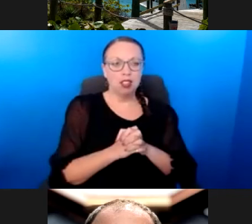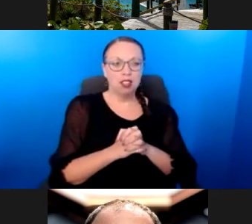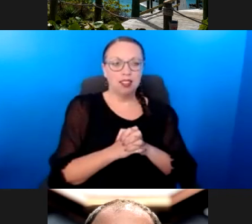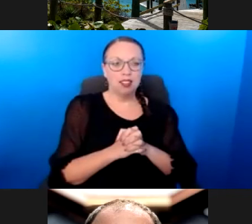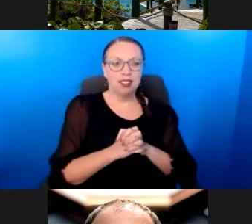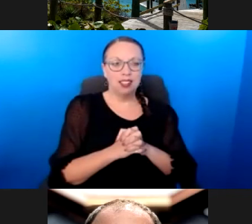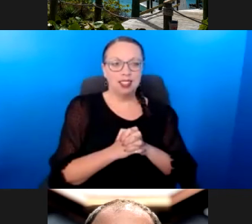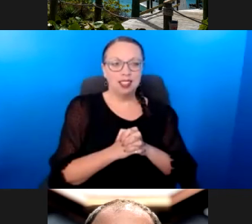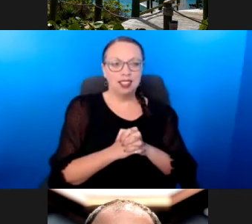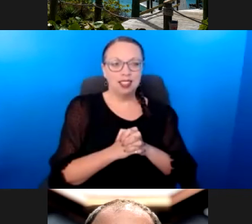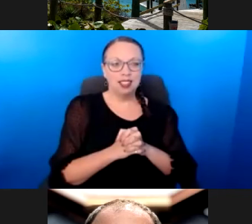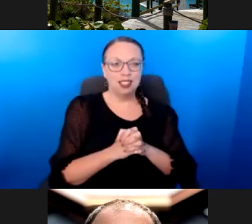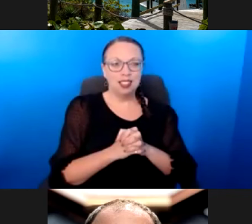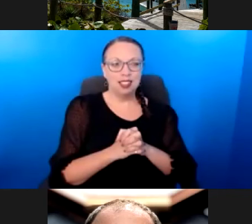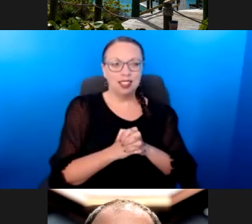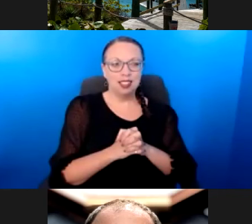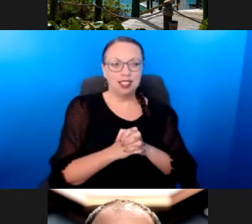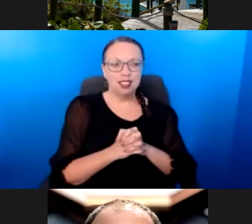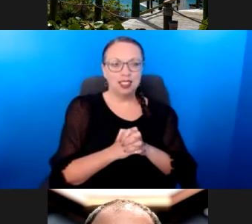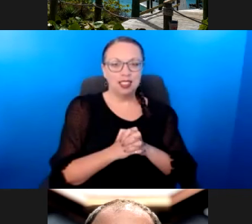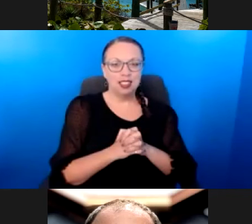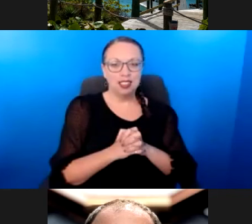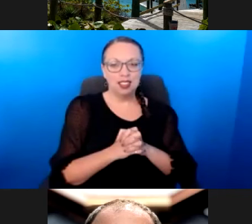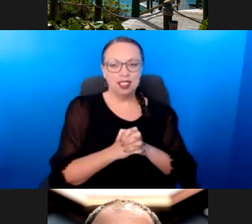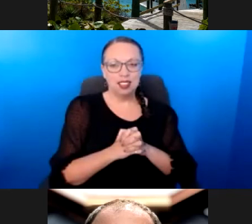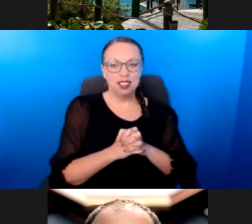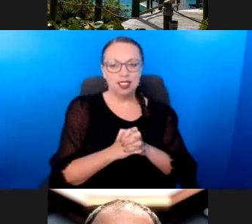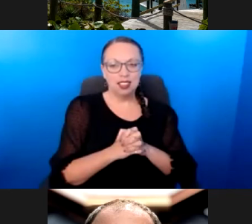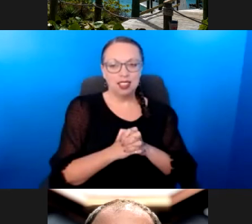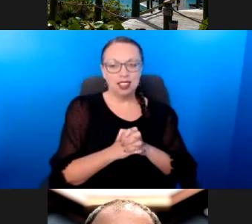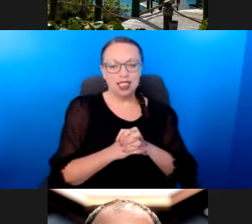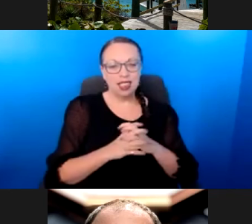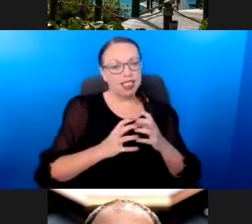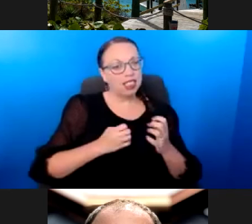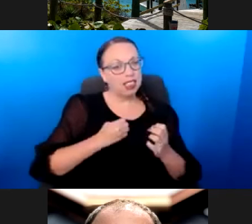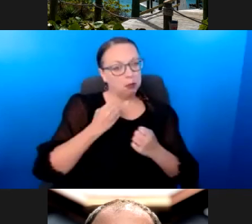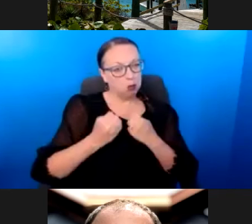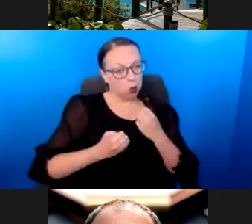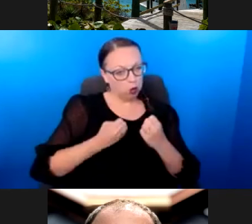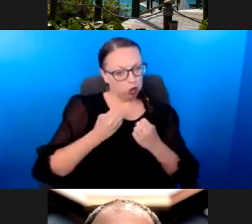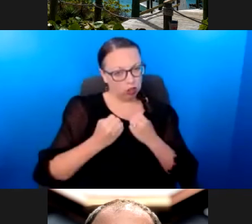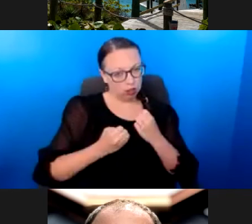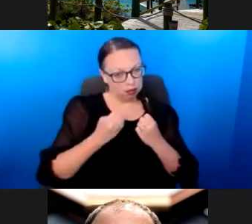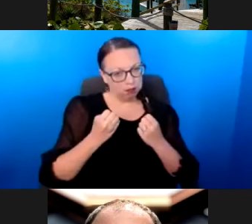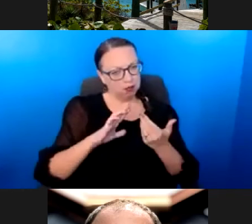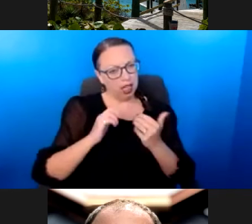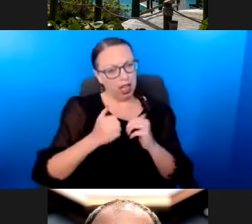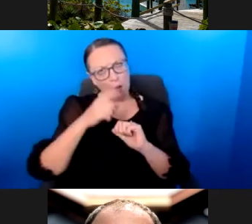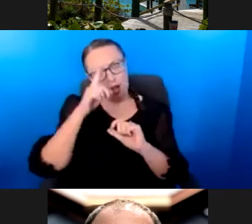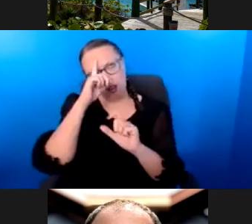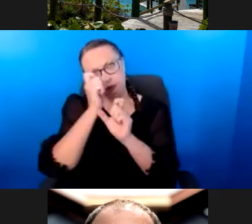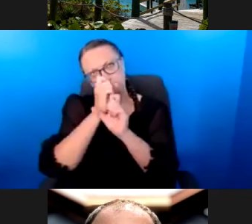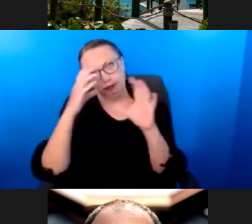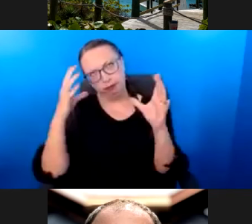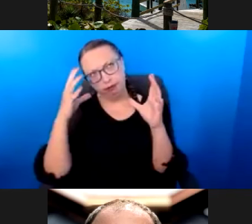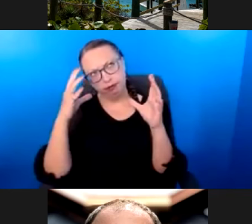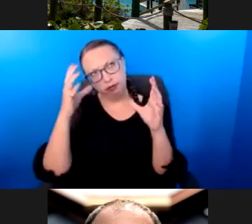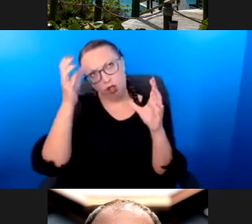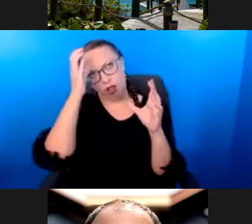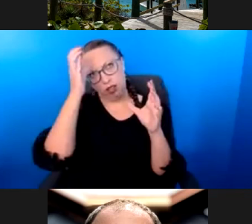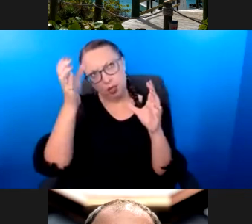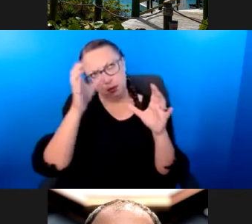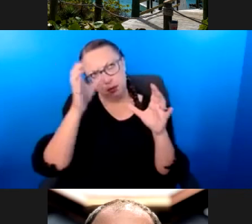say that it's so emotion, the way I conceptualized all this, right? It's action,